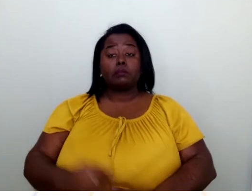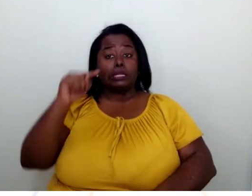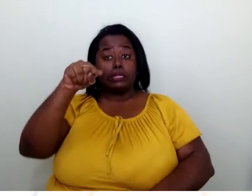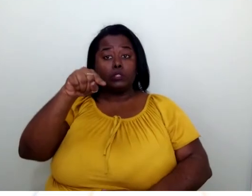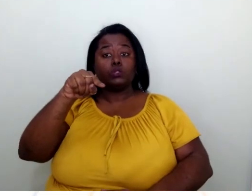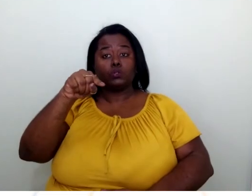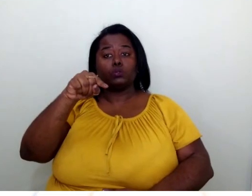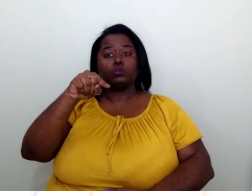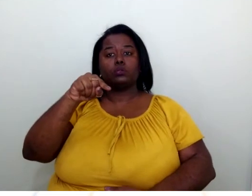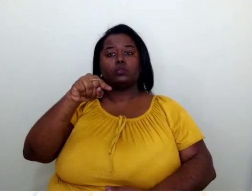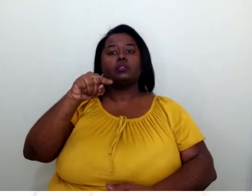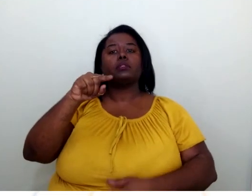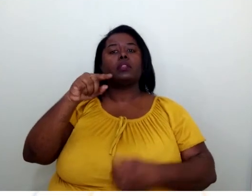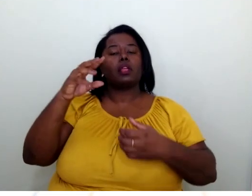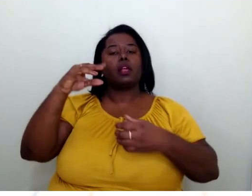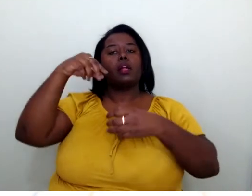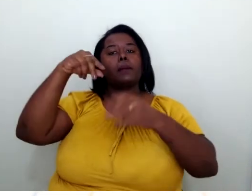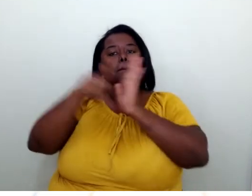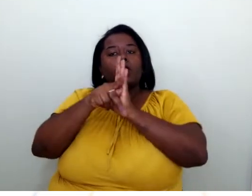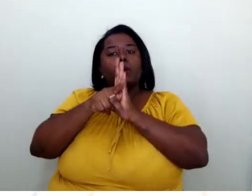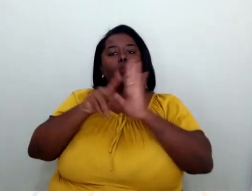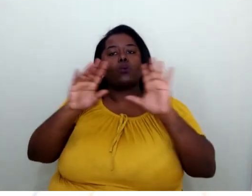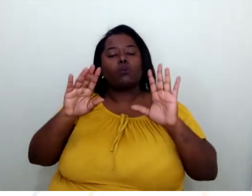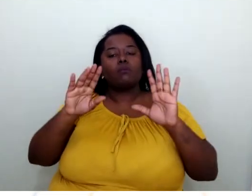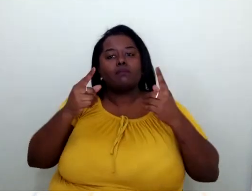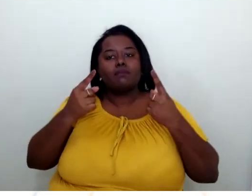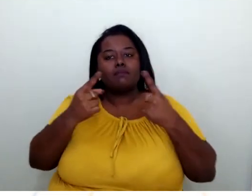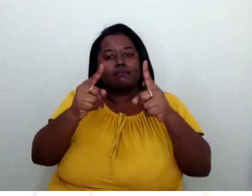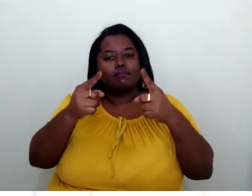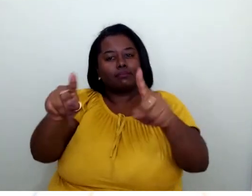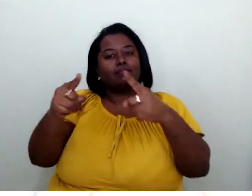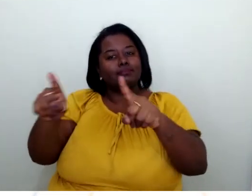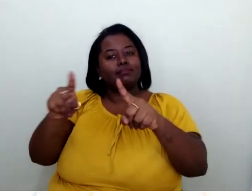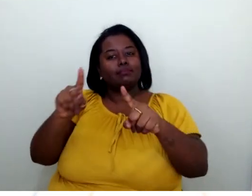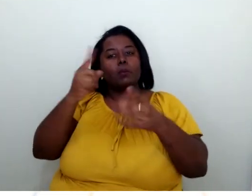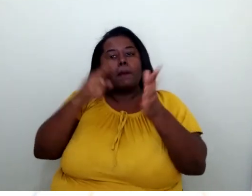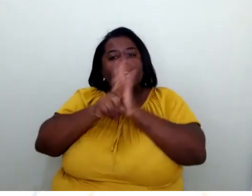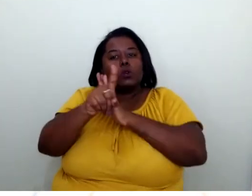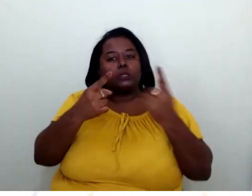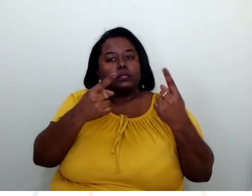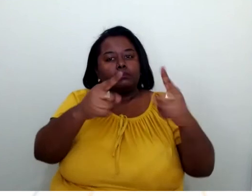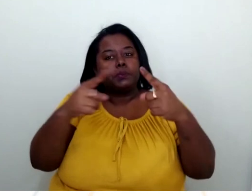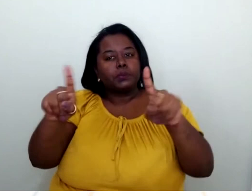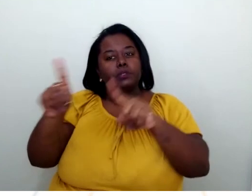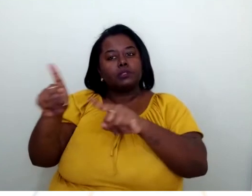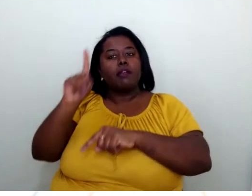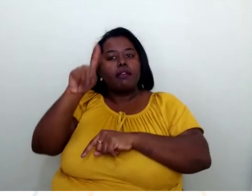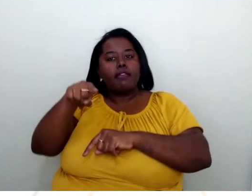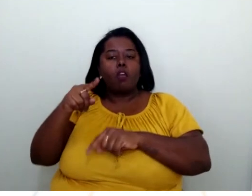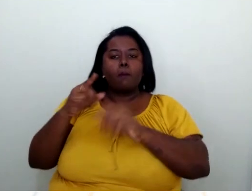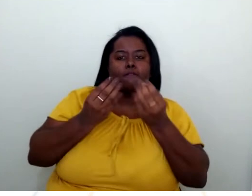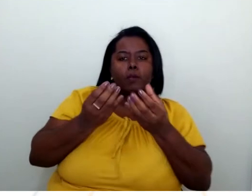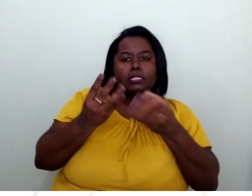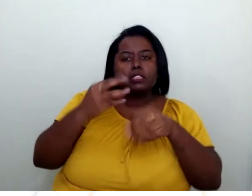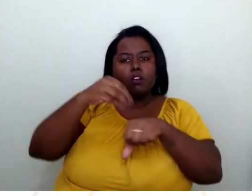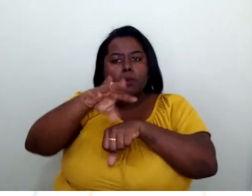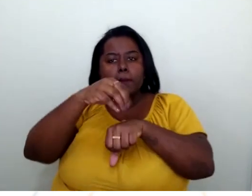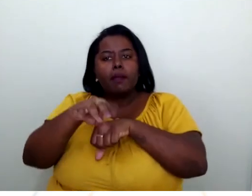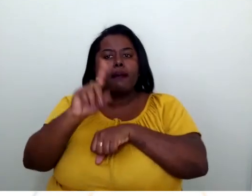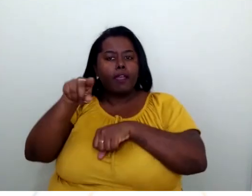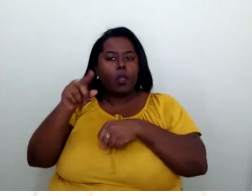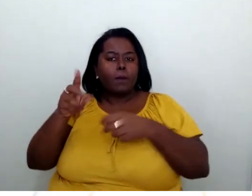just being a guide on the side or a sage on the stage. It's a combination of both. Now on to